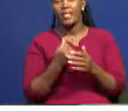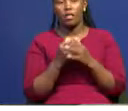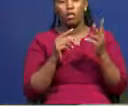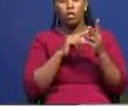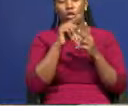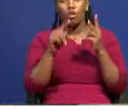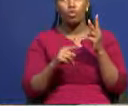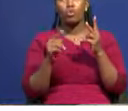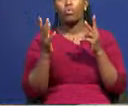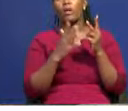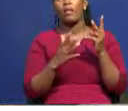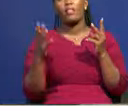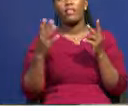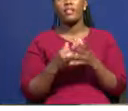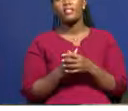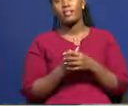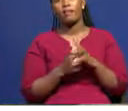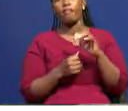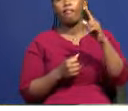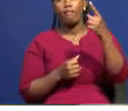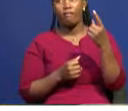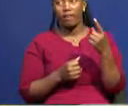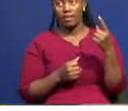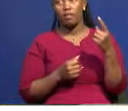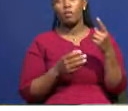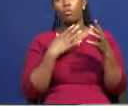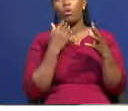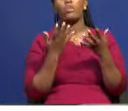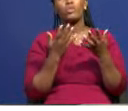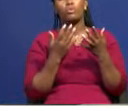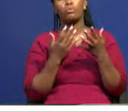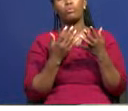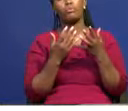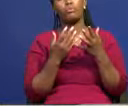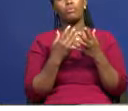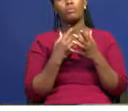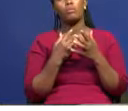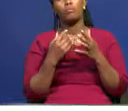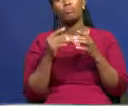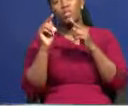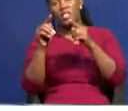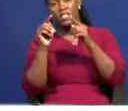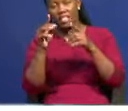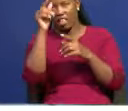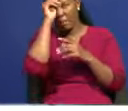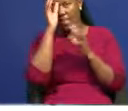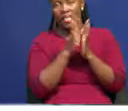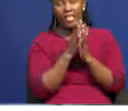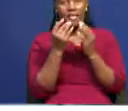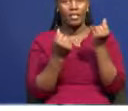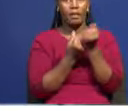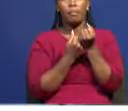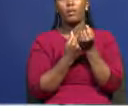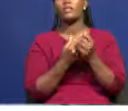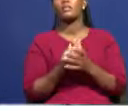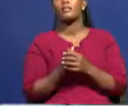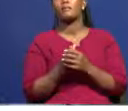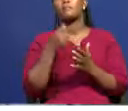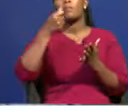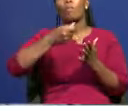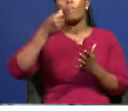in the minute that you've given me. I want to play both the devil's advocate as well as criticize the government a bit. Now, the budget